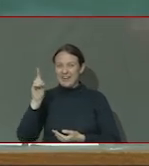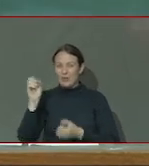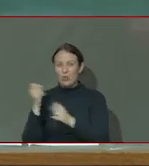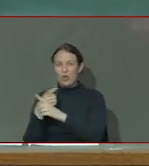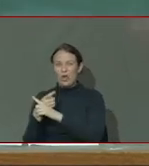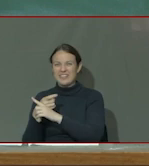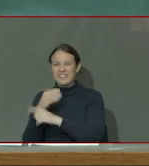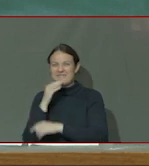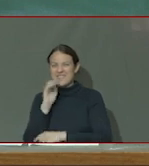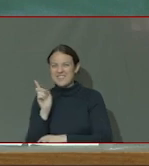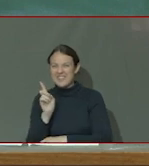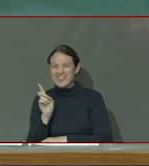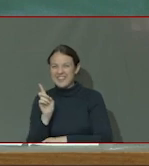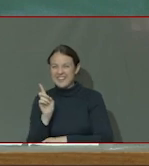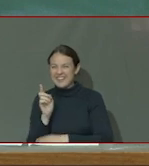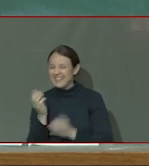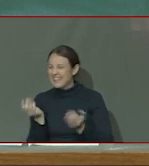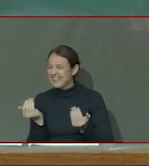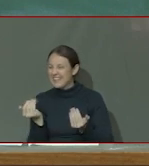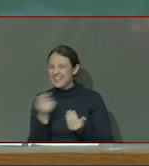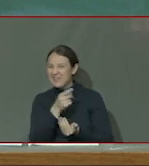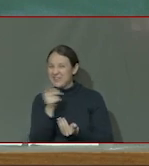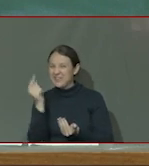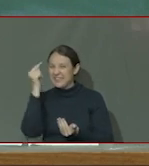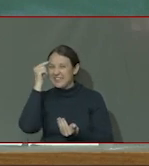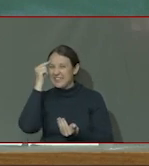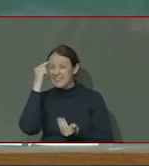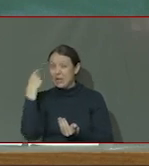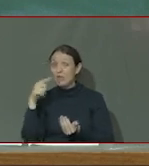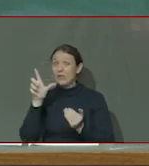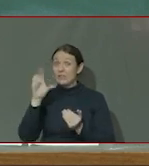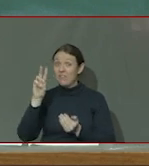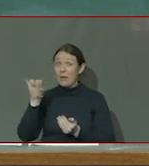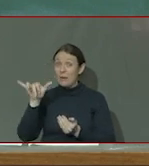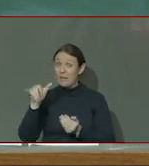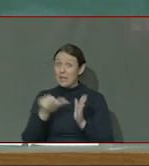it, because you need to know this for the 7th of May.